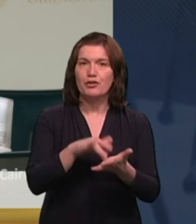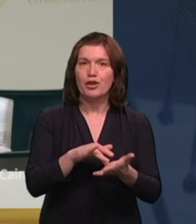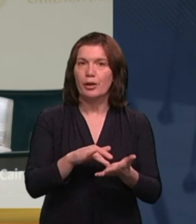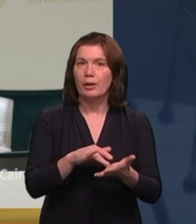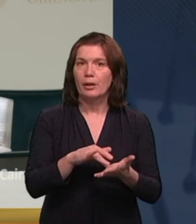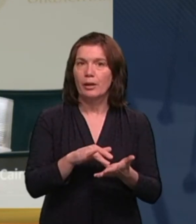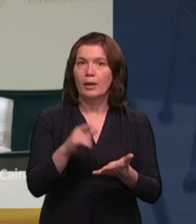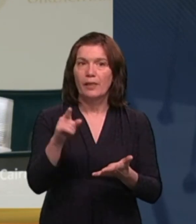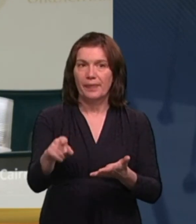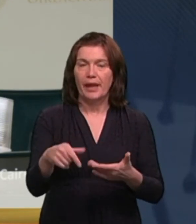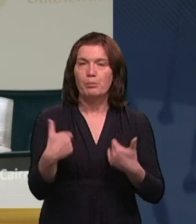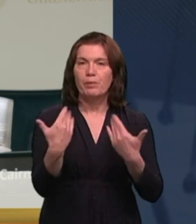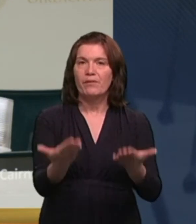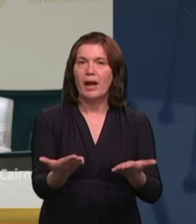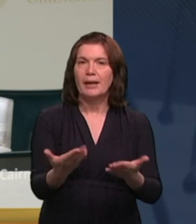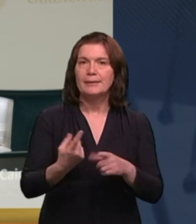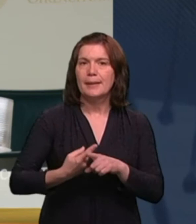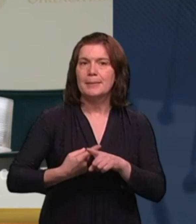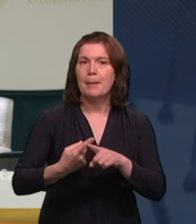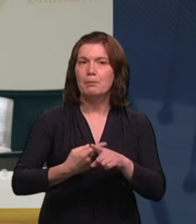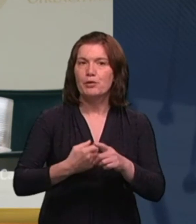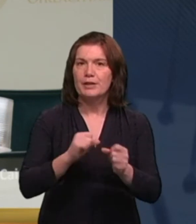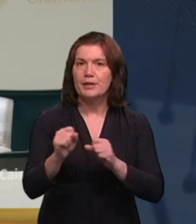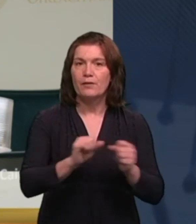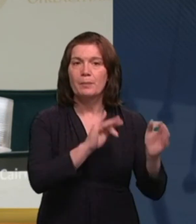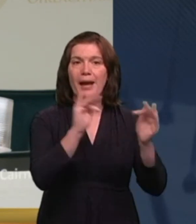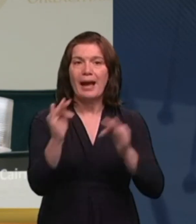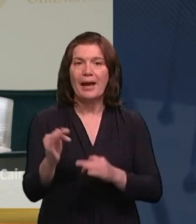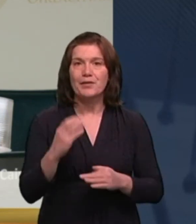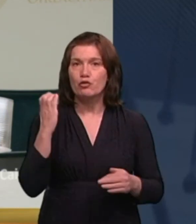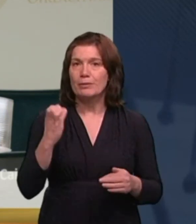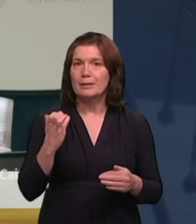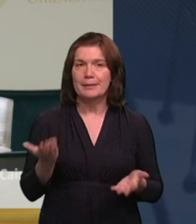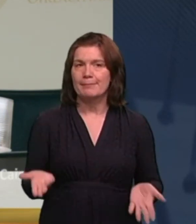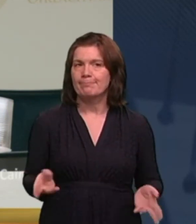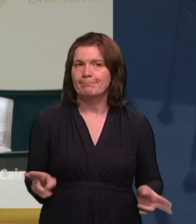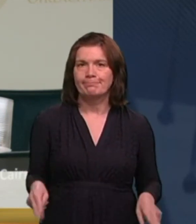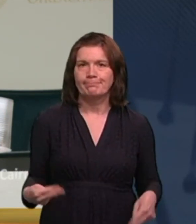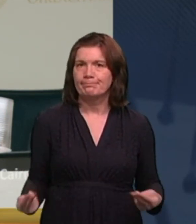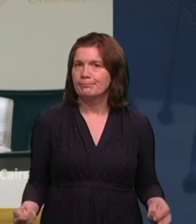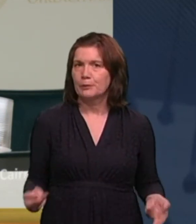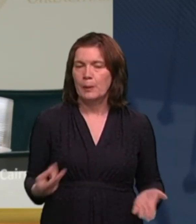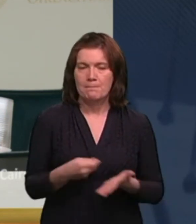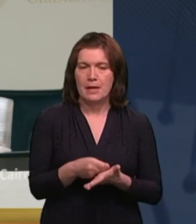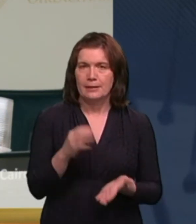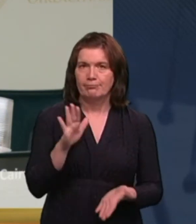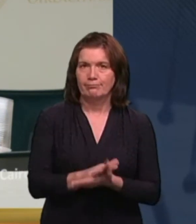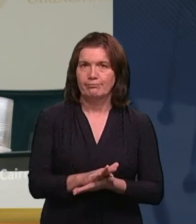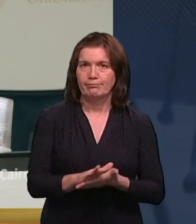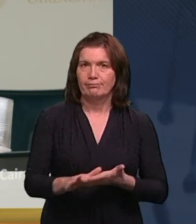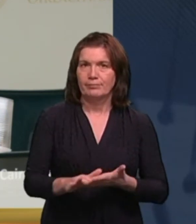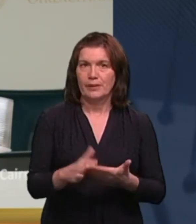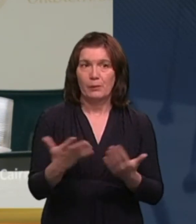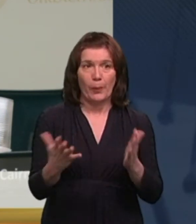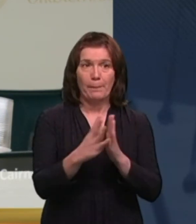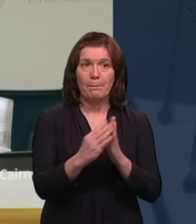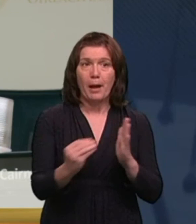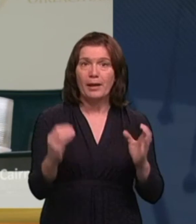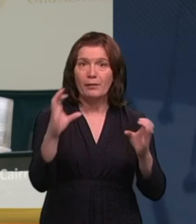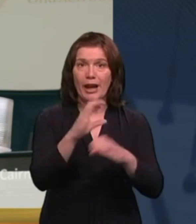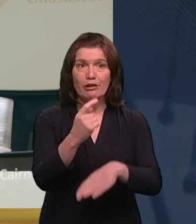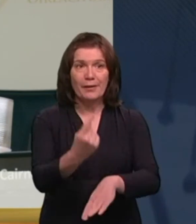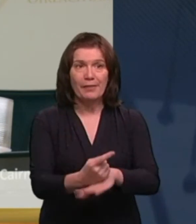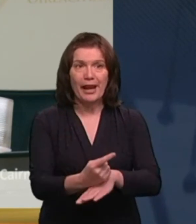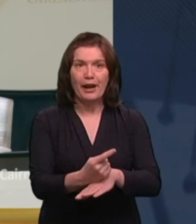basically put up the money to provide a temporary service, but after Christmas there will be no service, and it just feels like there isn't, the model of care is there, but